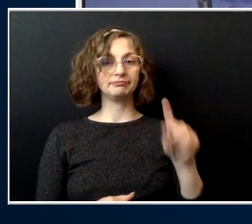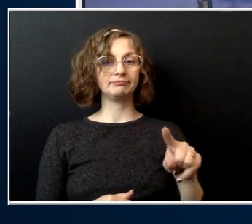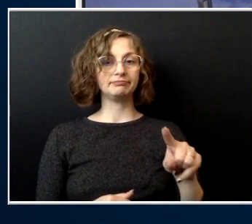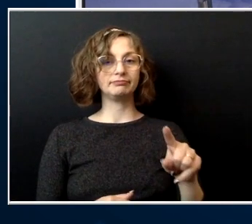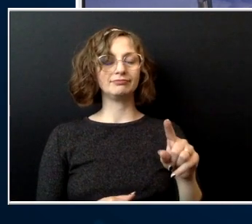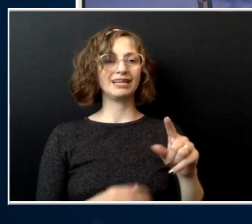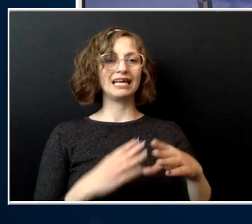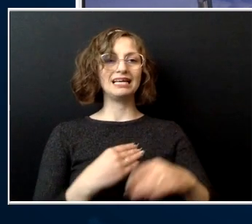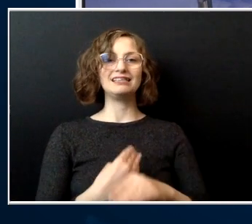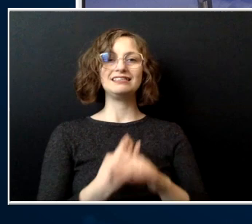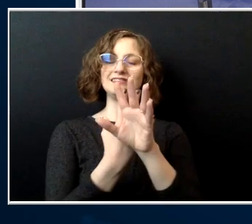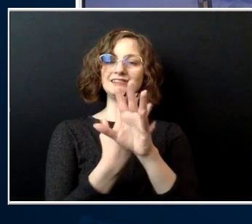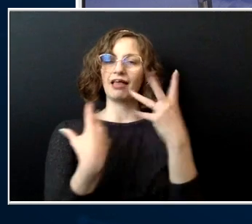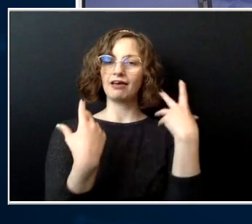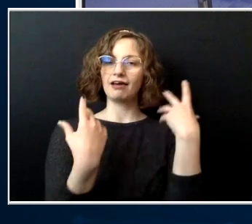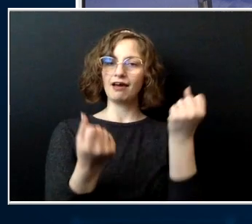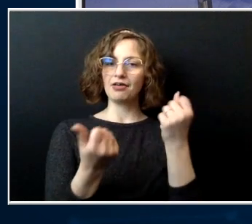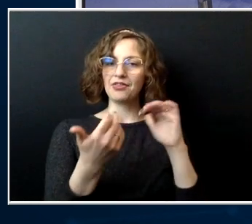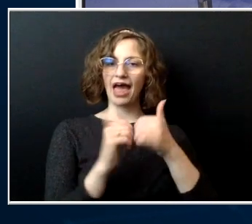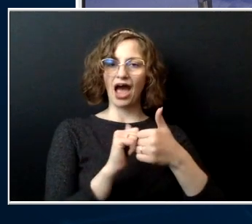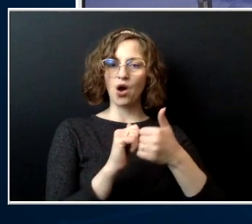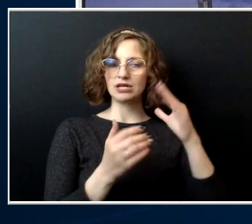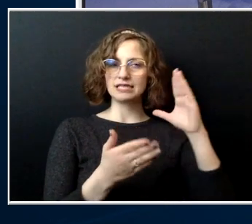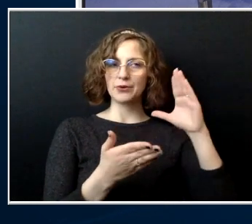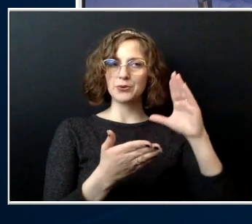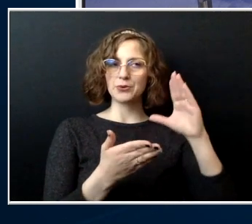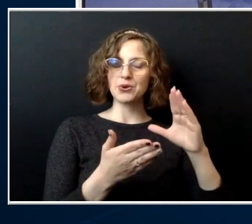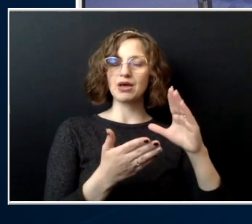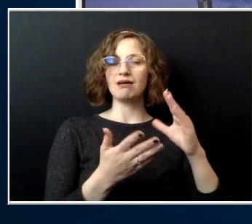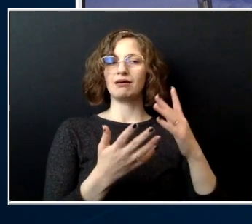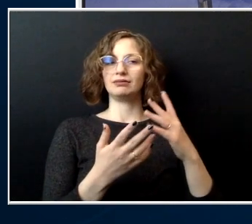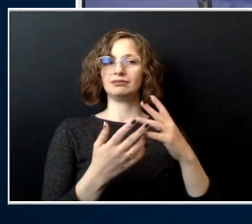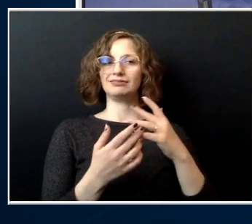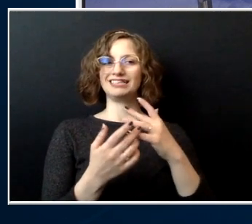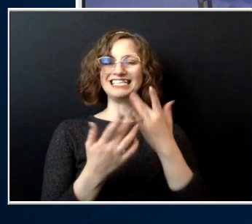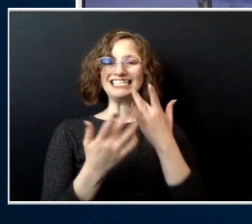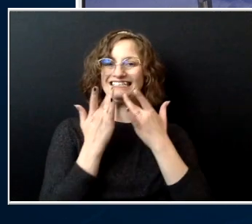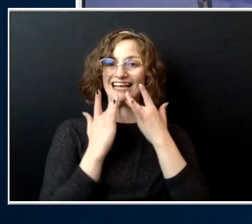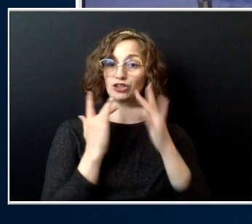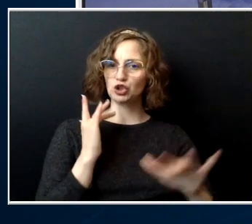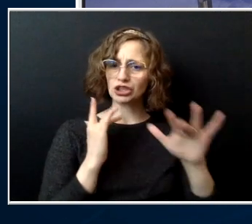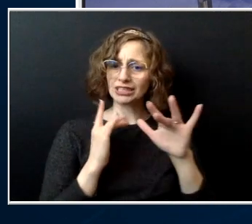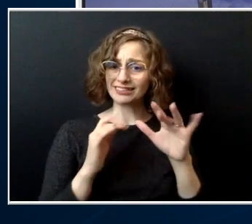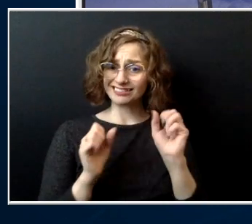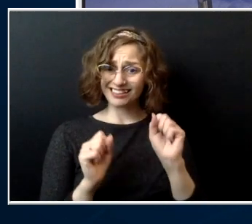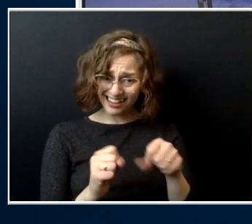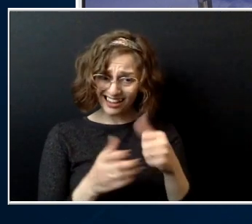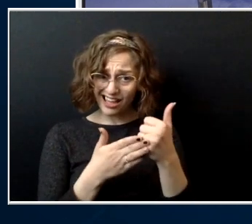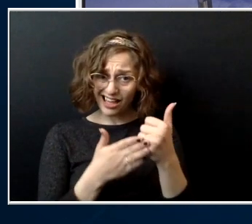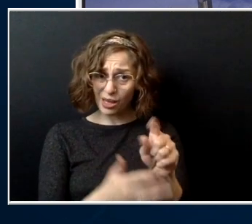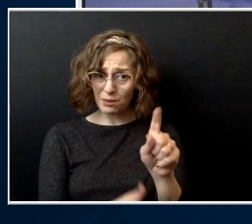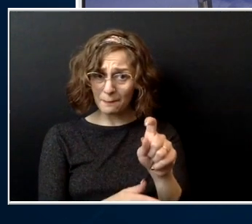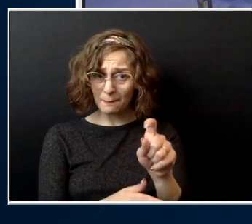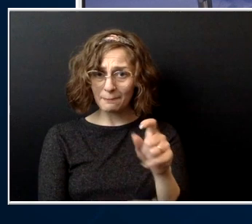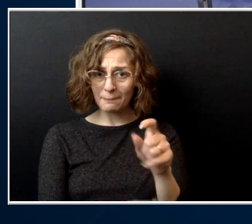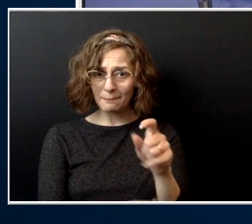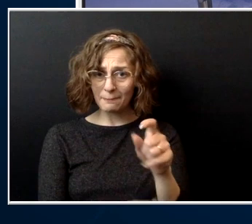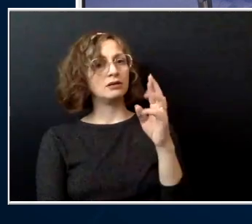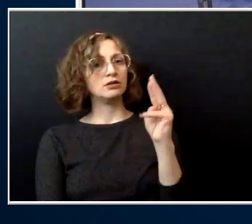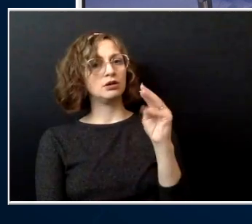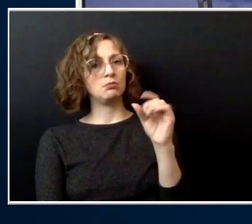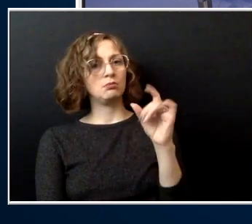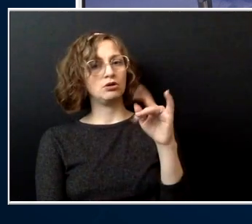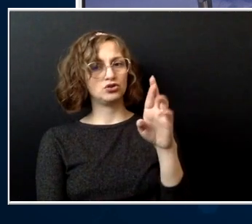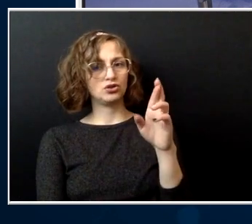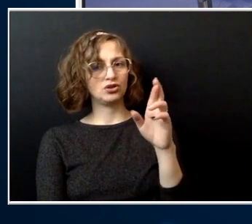play in alleviating these deserts? Can telehealth play a role in this? Dr. Mosier, what are your thoughts? And I'll circle back to Dr.